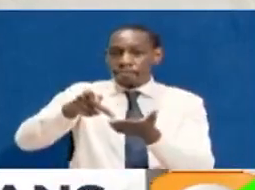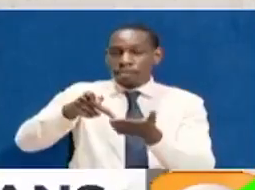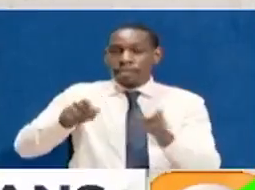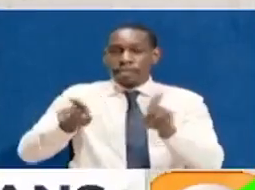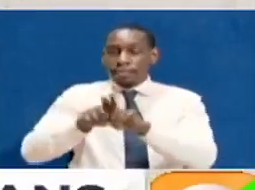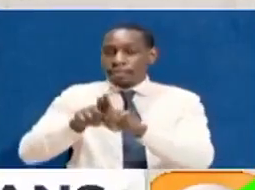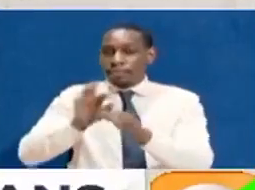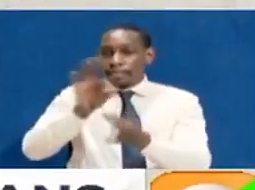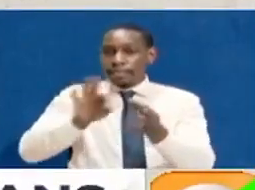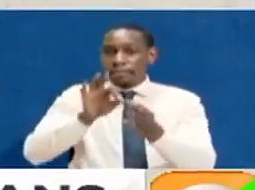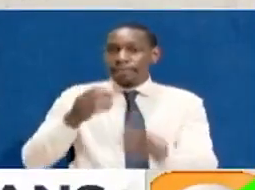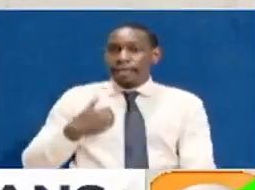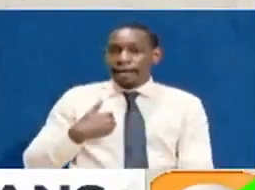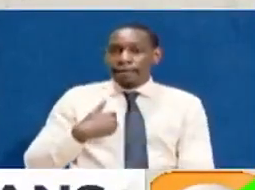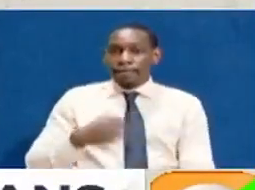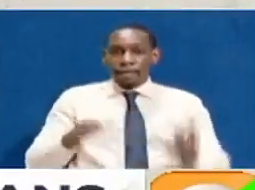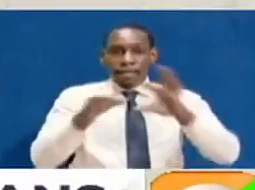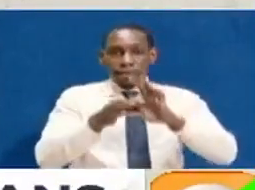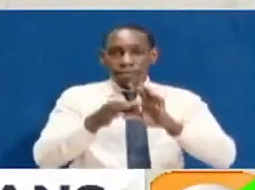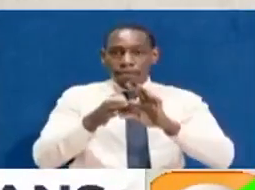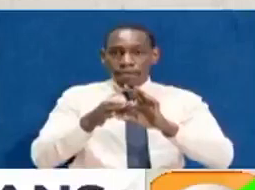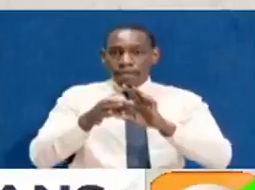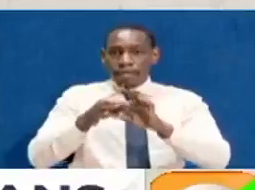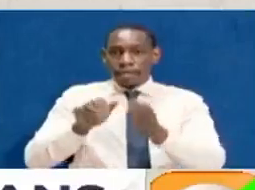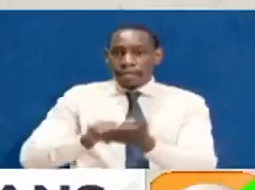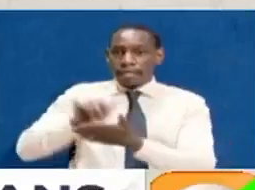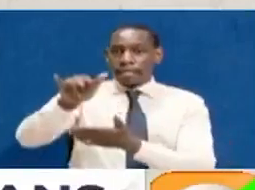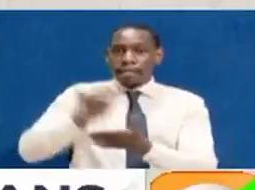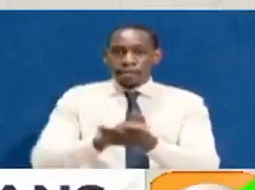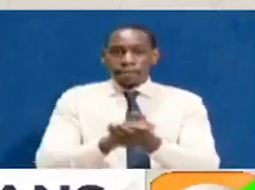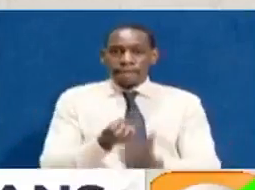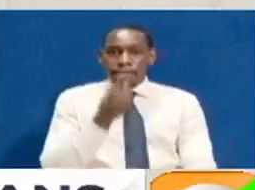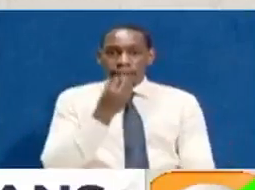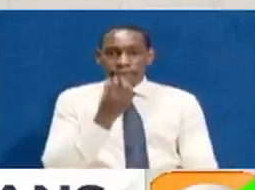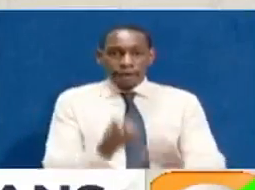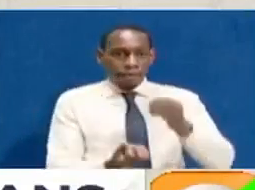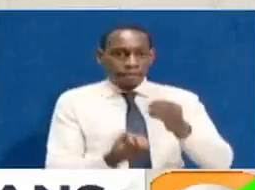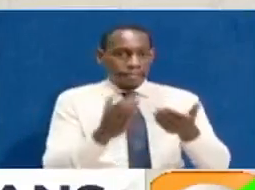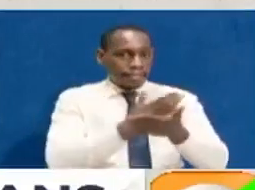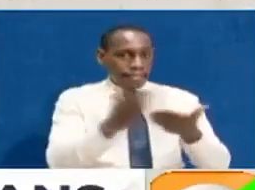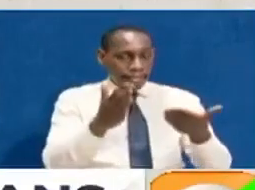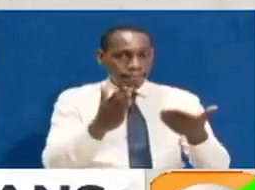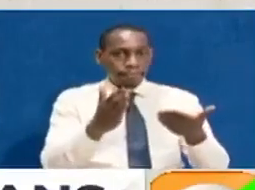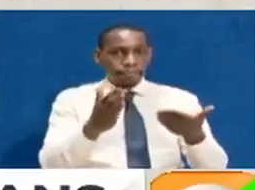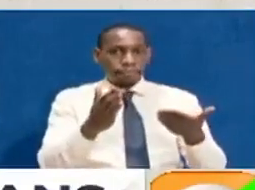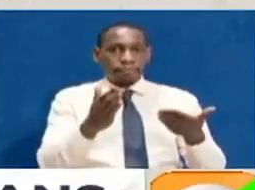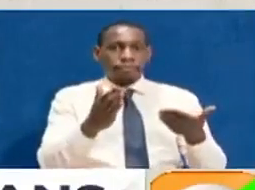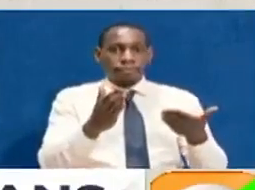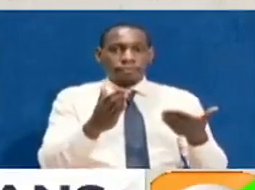And specifically, we have cooperatives from the airline, from the horticultural space,